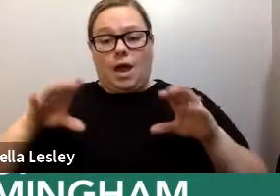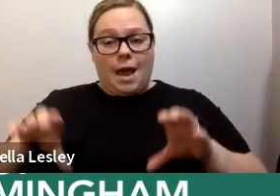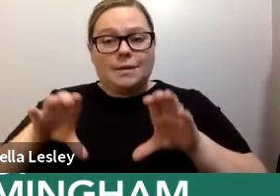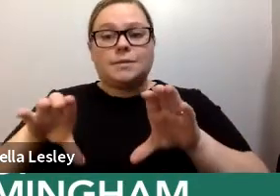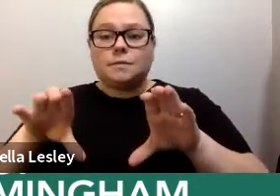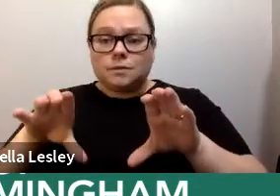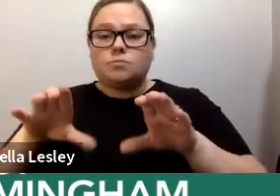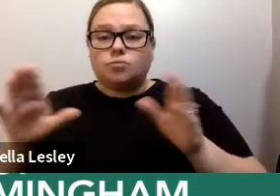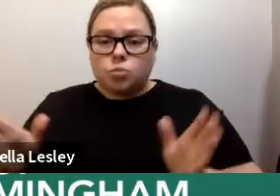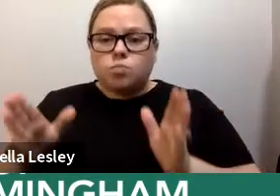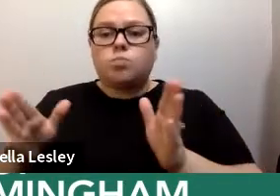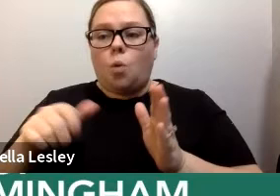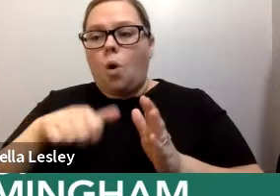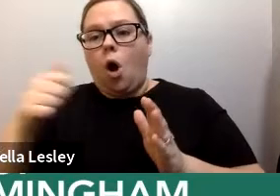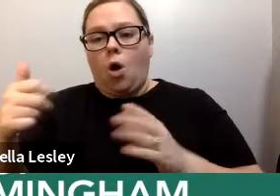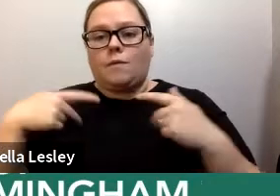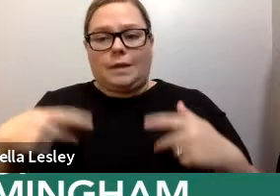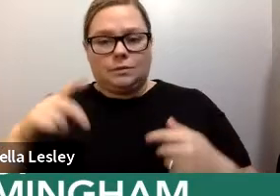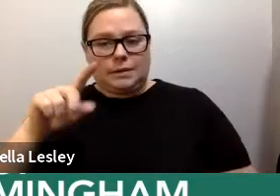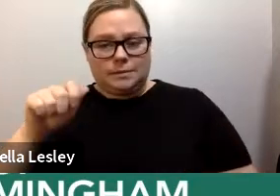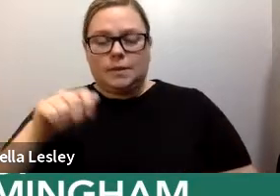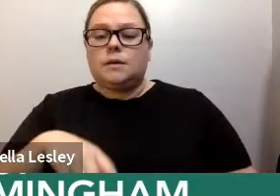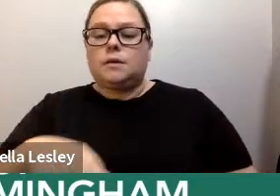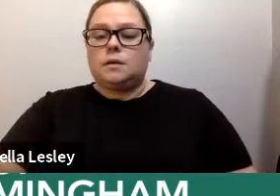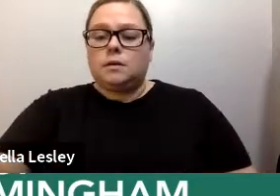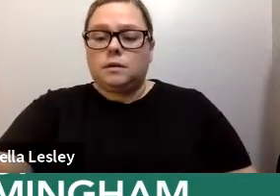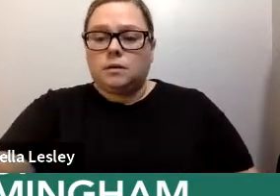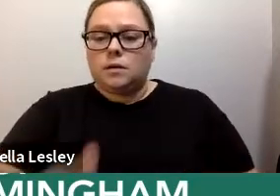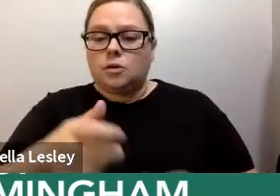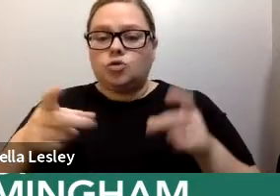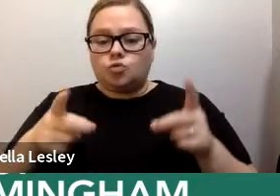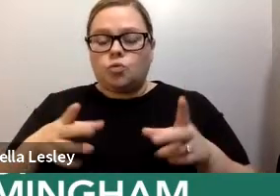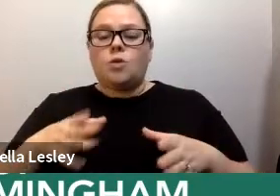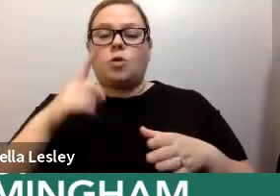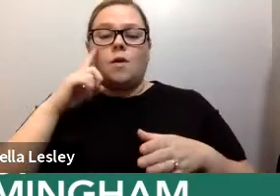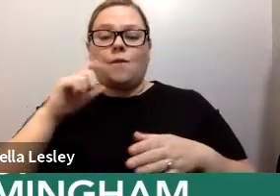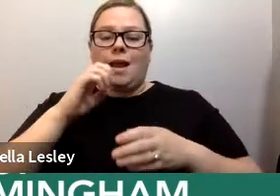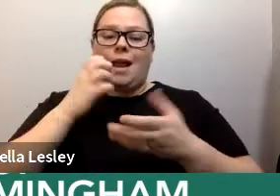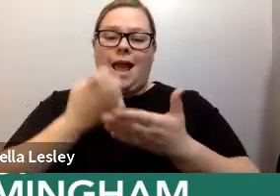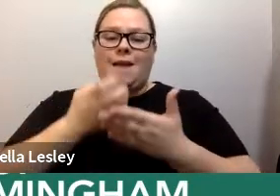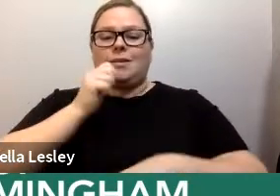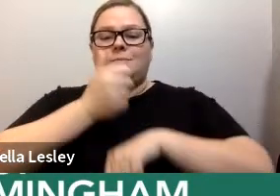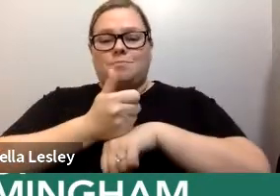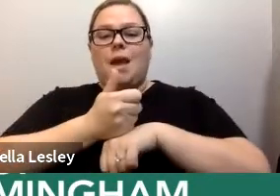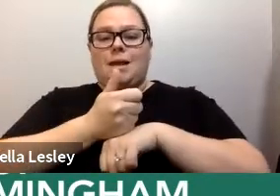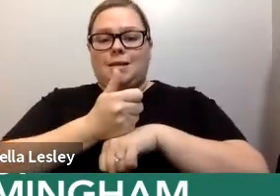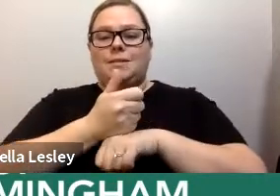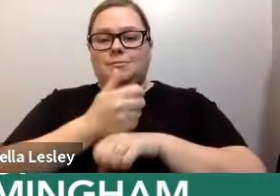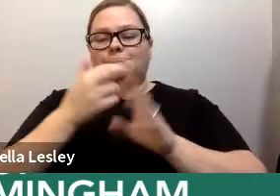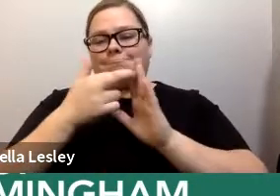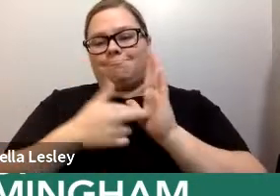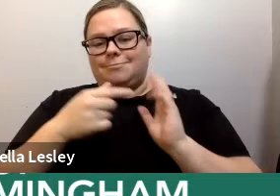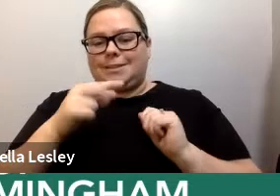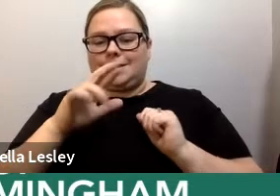in adults with physical disabilities. He's also the developer of an evidence-based set of guidelines, recommendations, and adaptations,